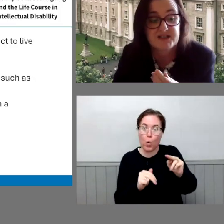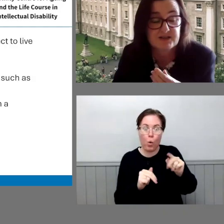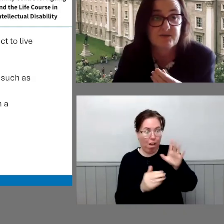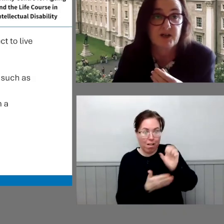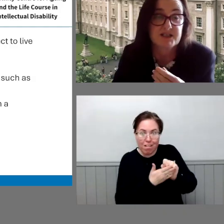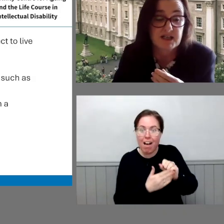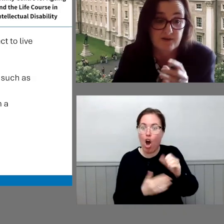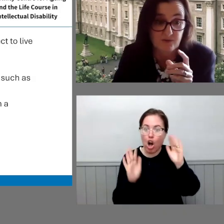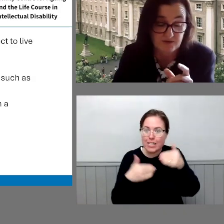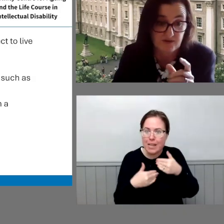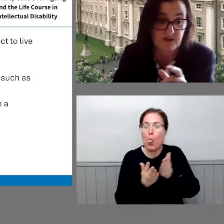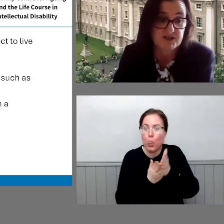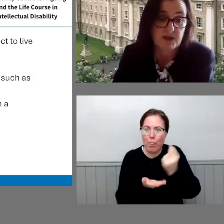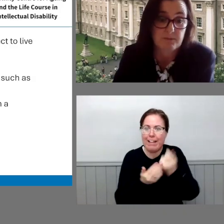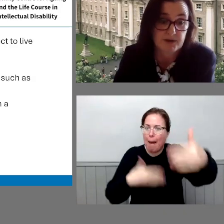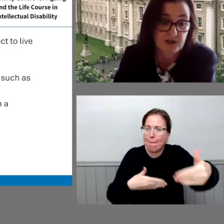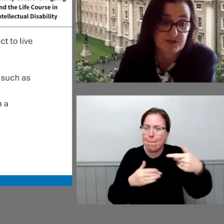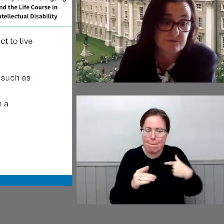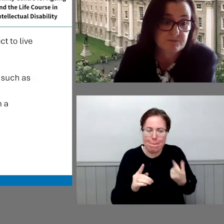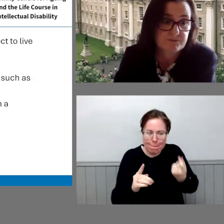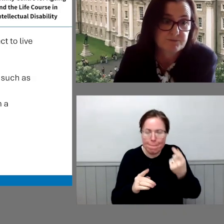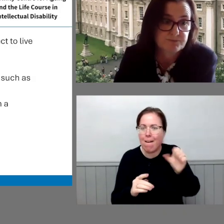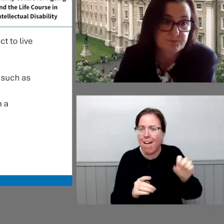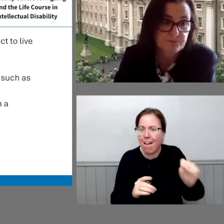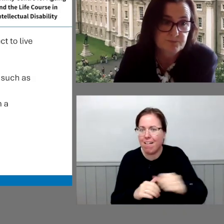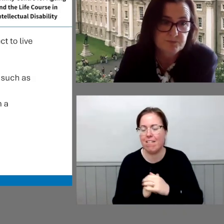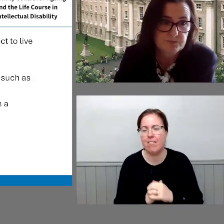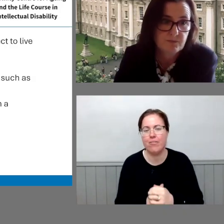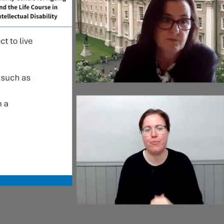autism, identified in a specific time period.